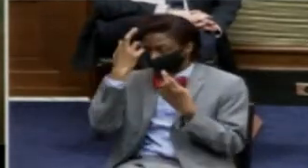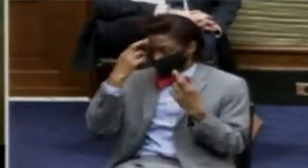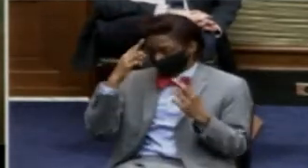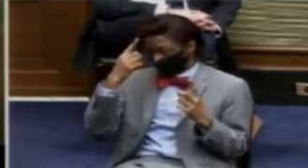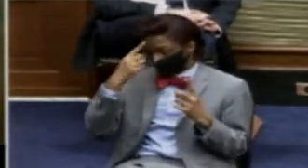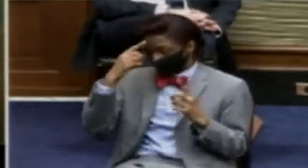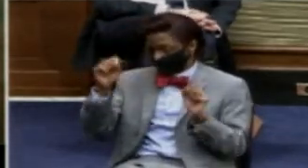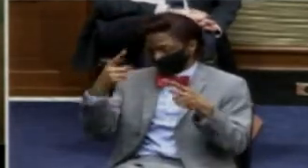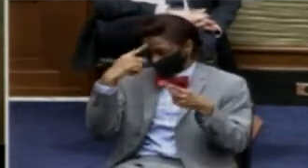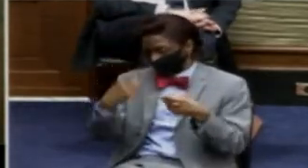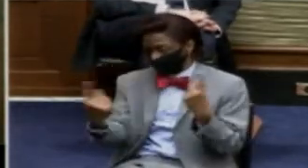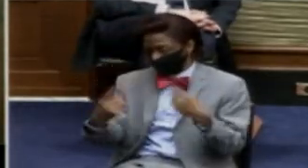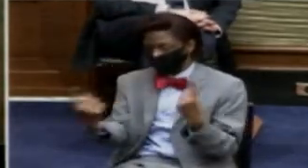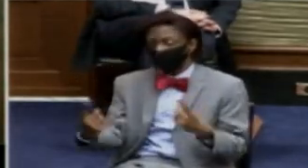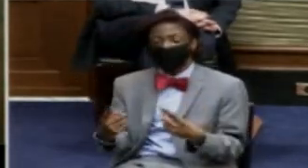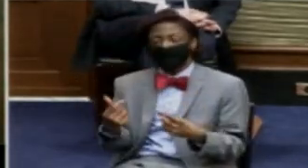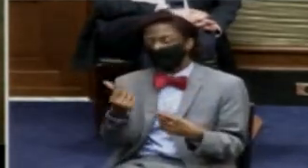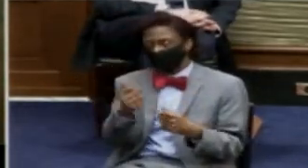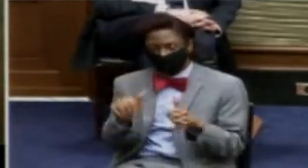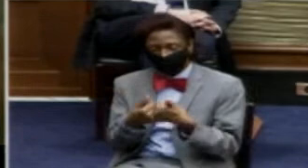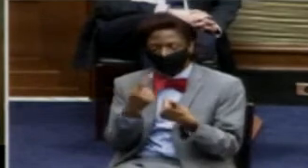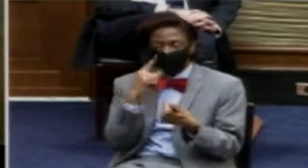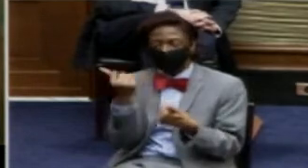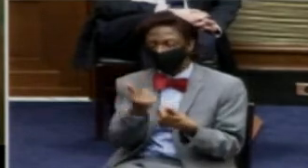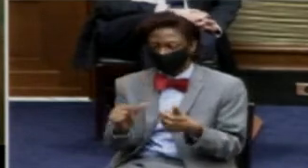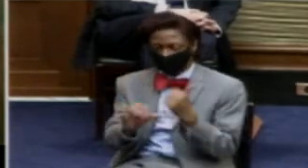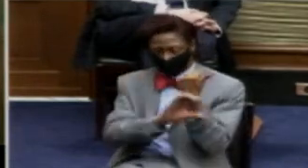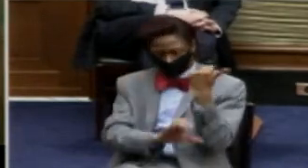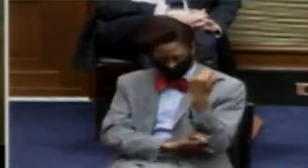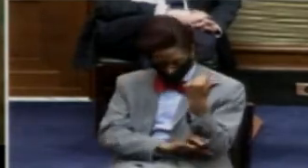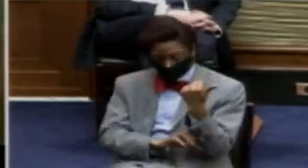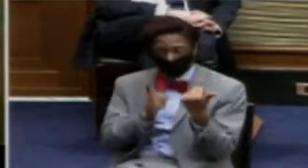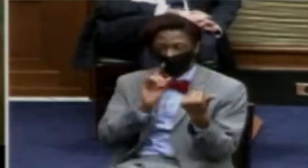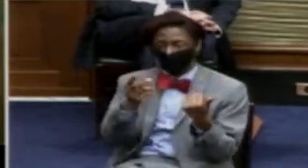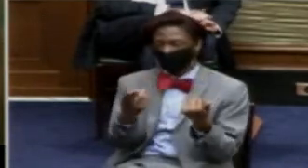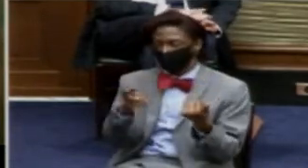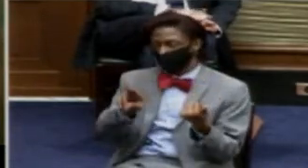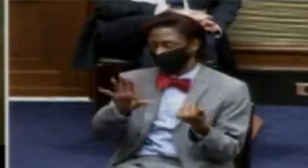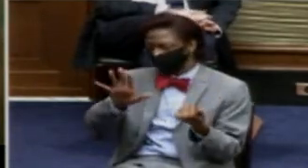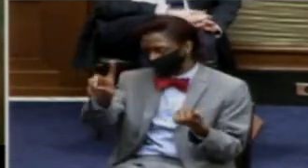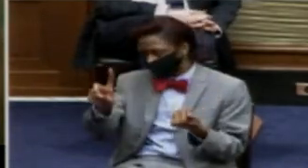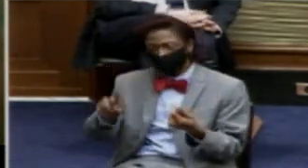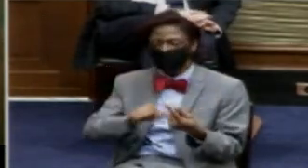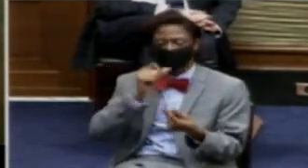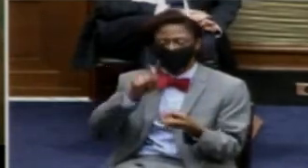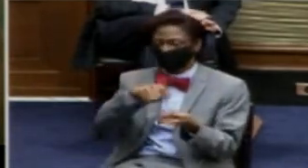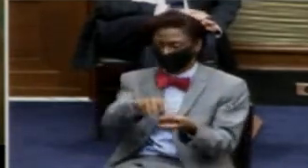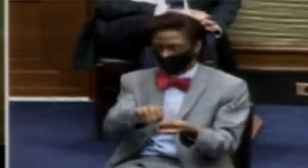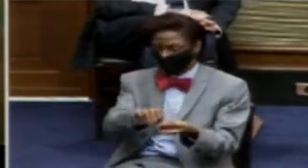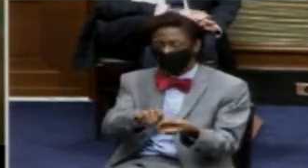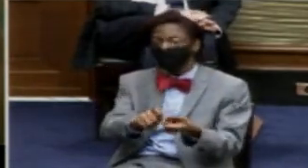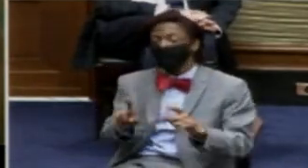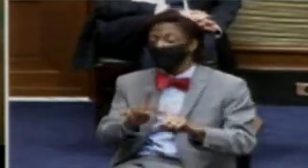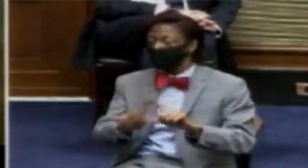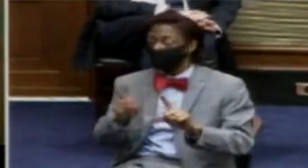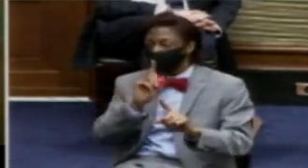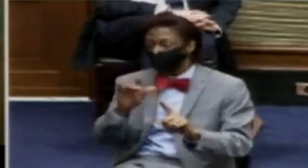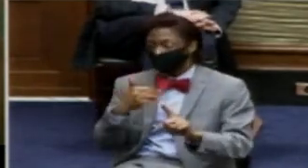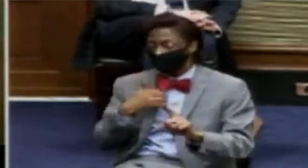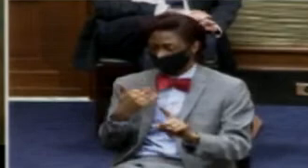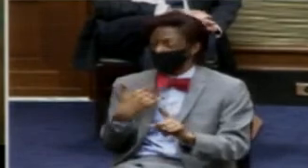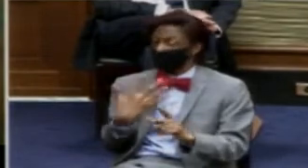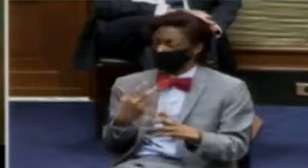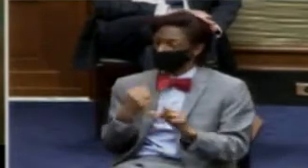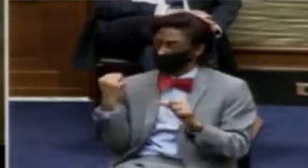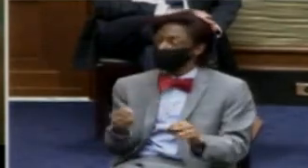of any constitutional challenge to H.R. 51 cannot be predicted with any certainty. In fact, there is a substantial